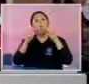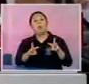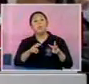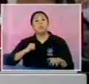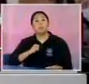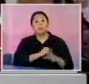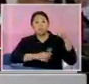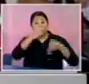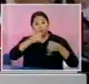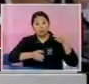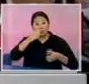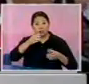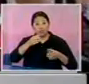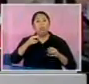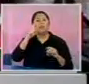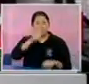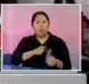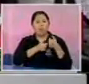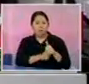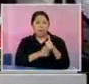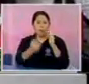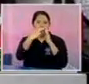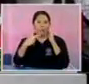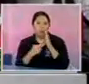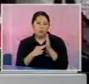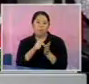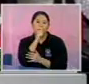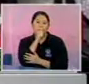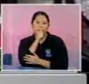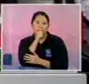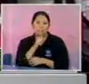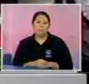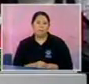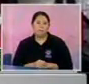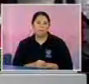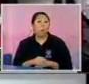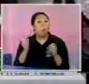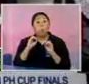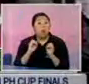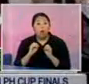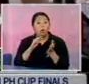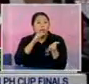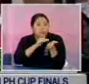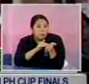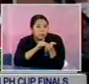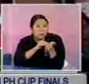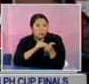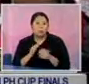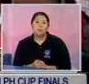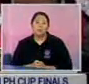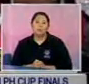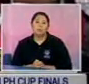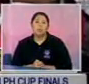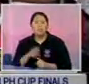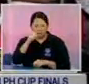be followed. There is no exception to that. It is a public trial, but order must be